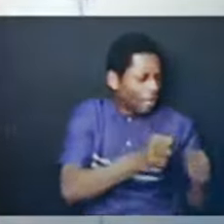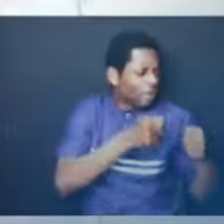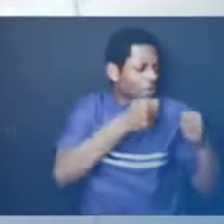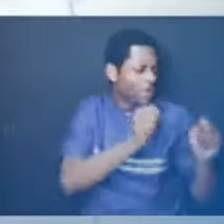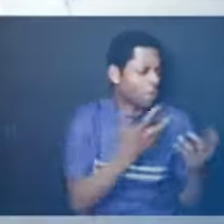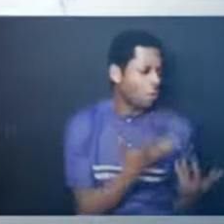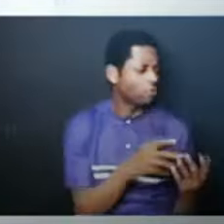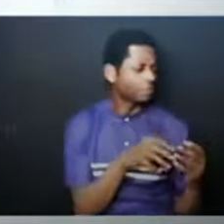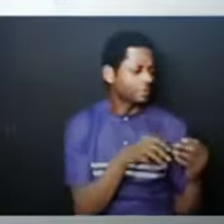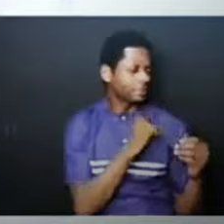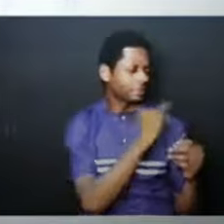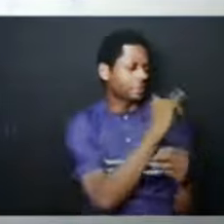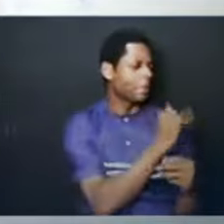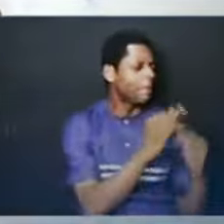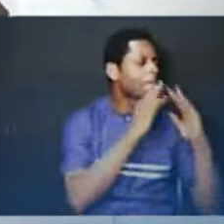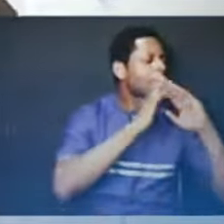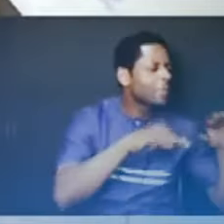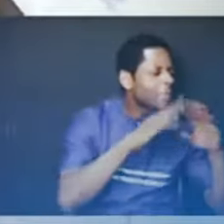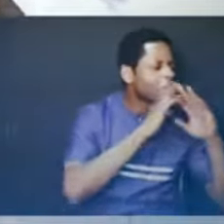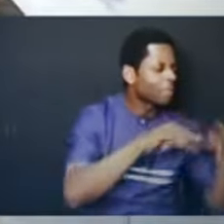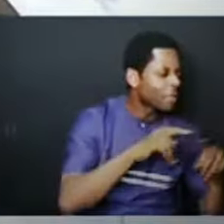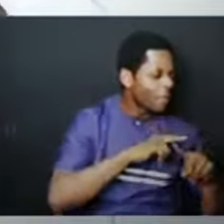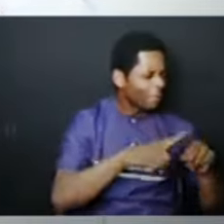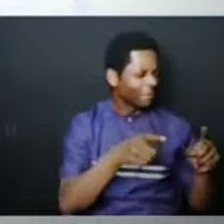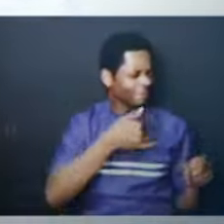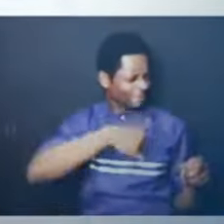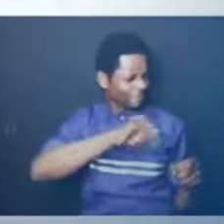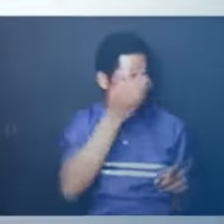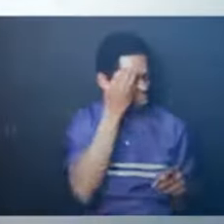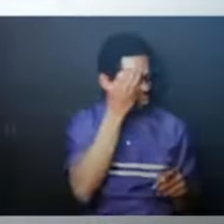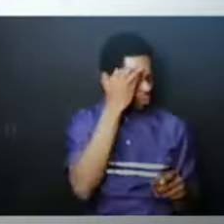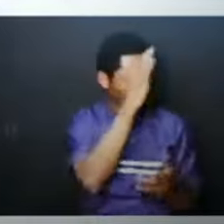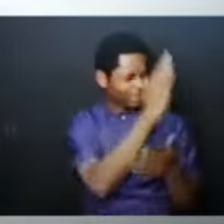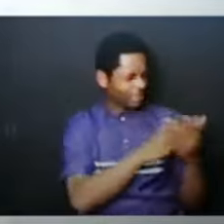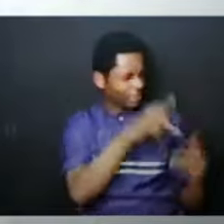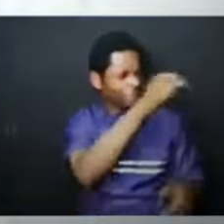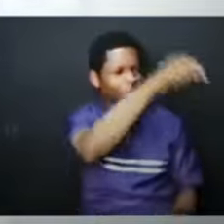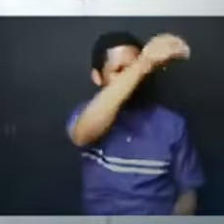efforts, he understands that some people can be very, very